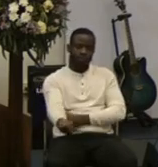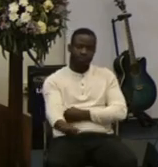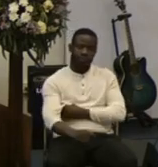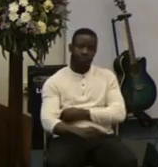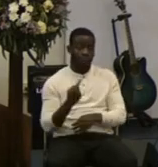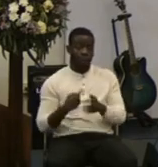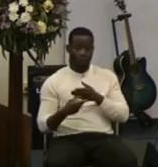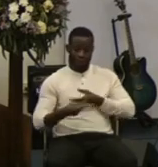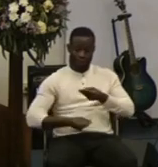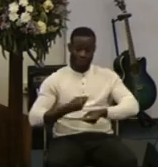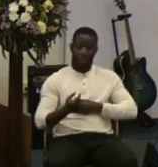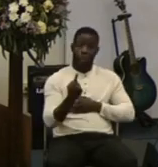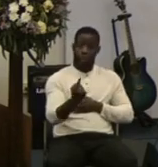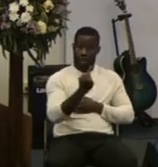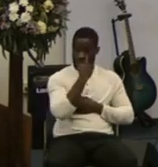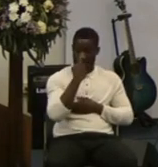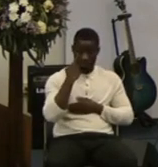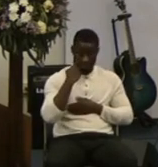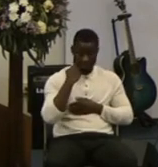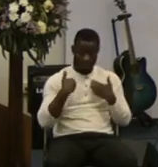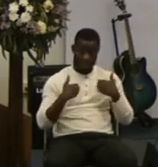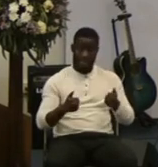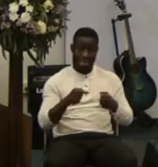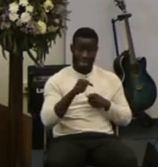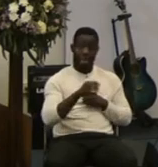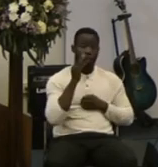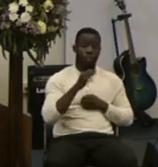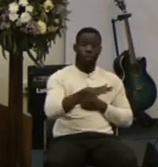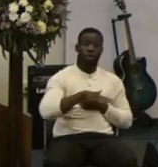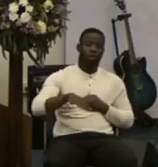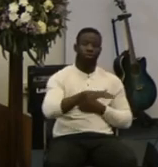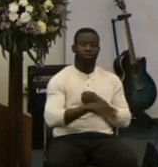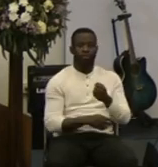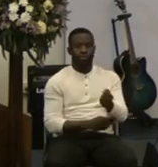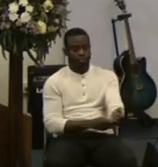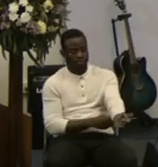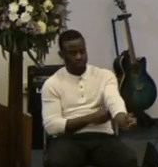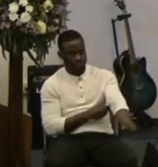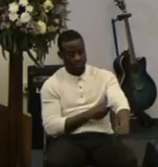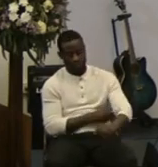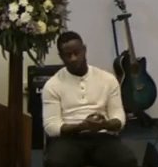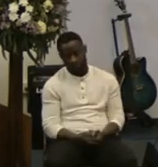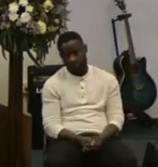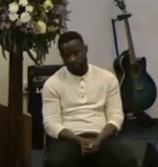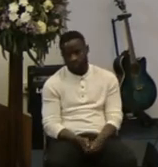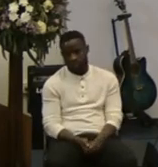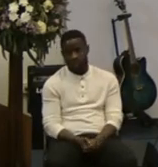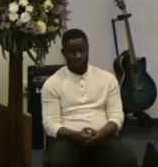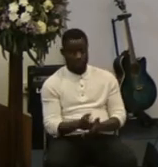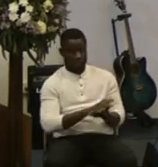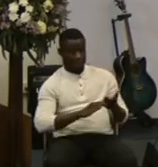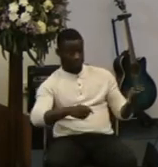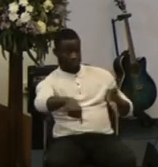It just tells us about one healing. And the rest are